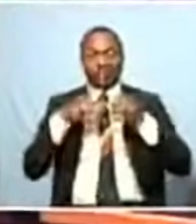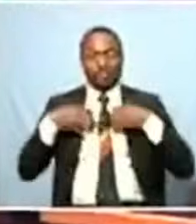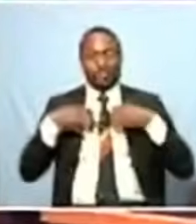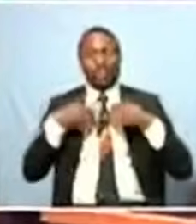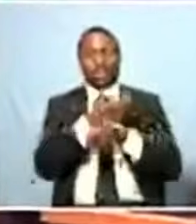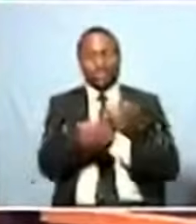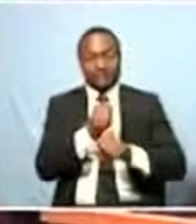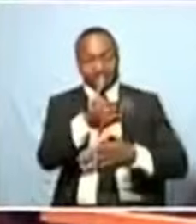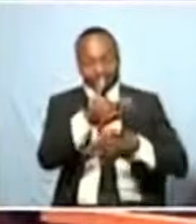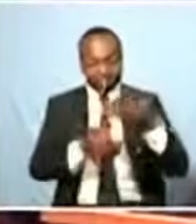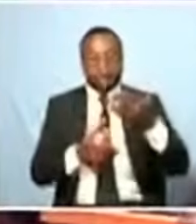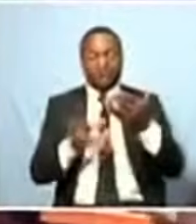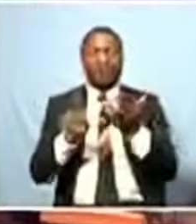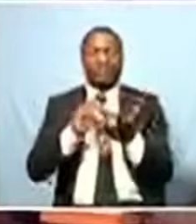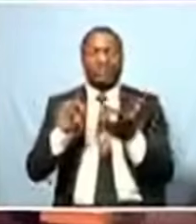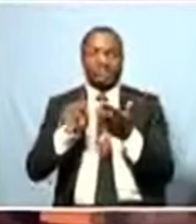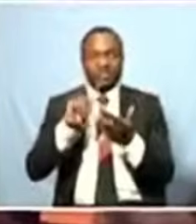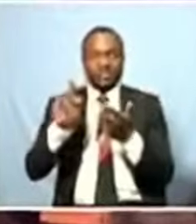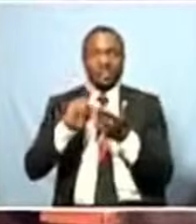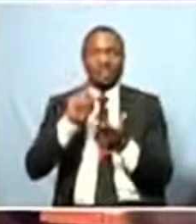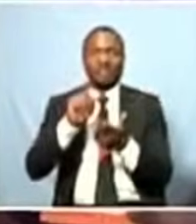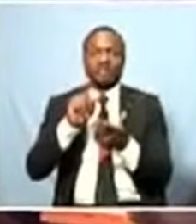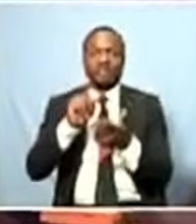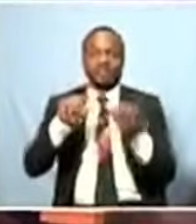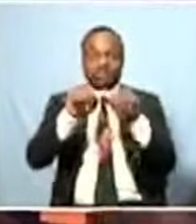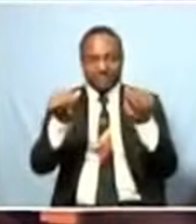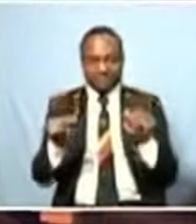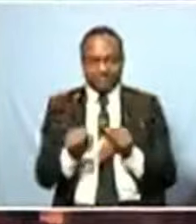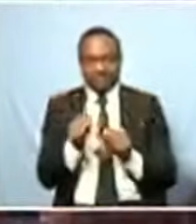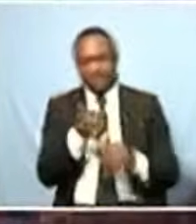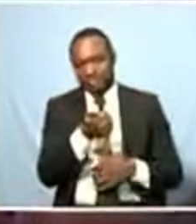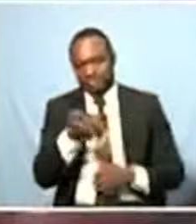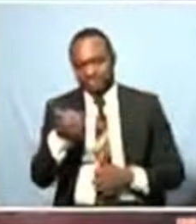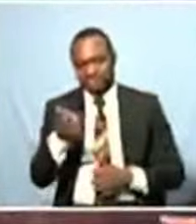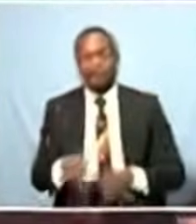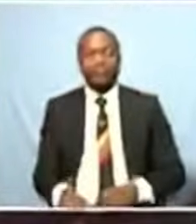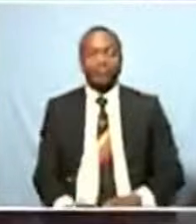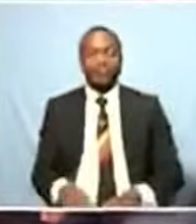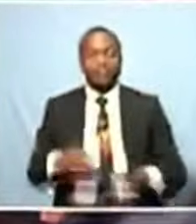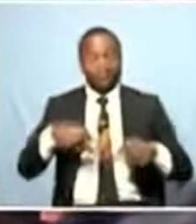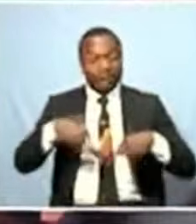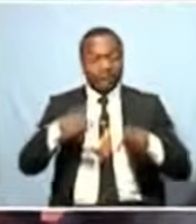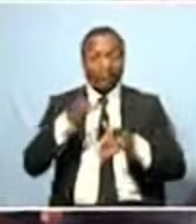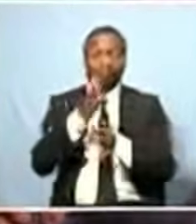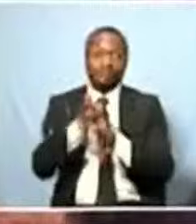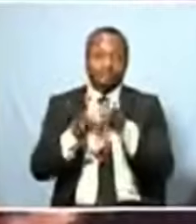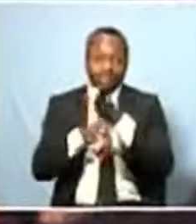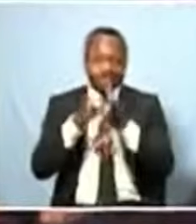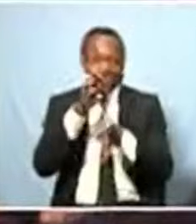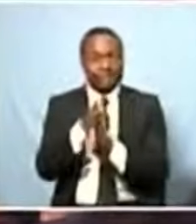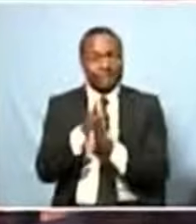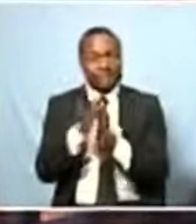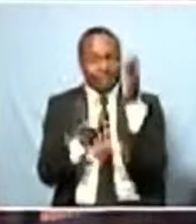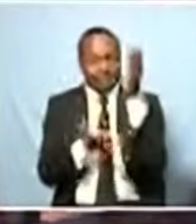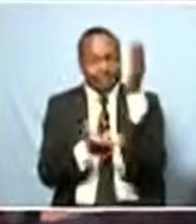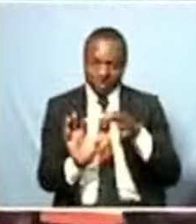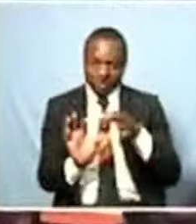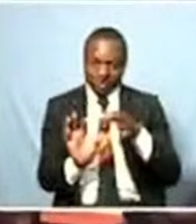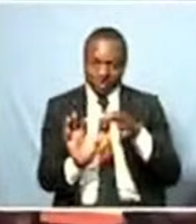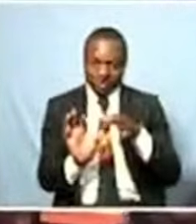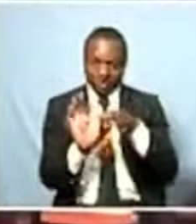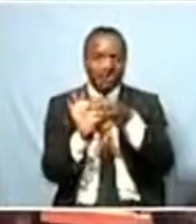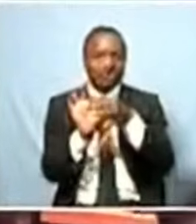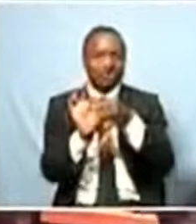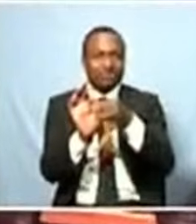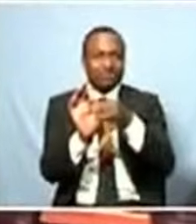following priority areas among others: road infrastructure to improve connectivity